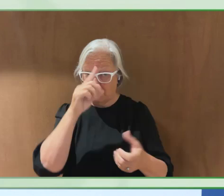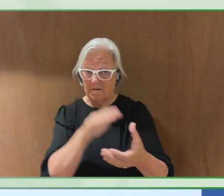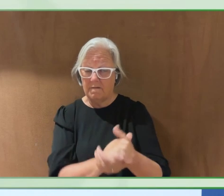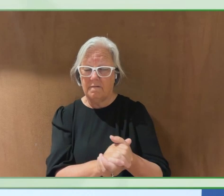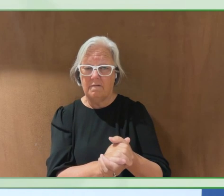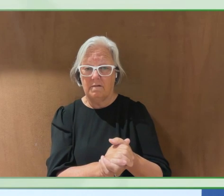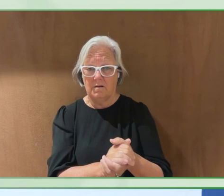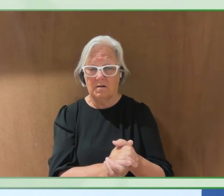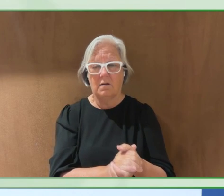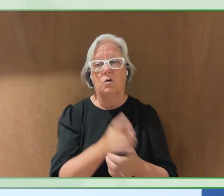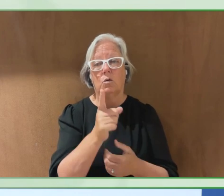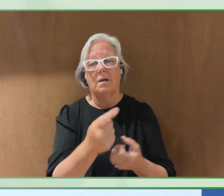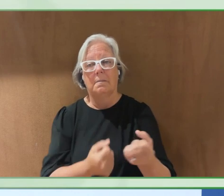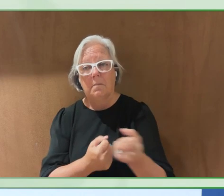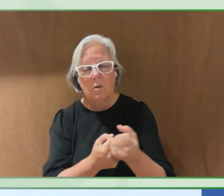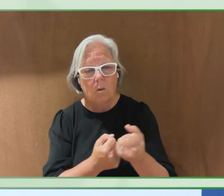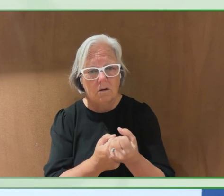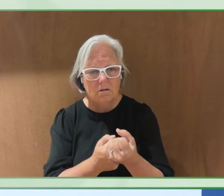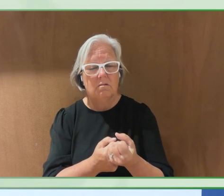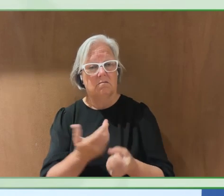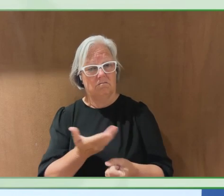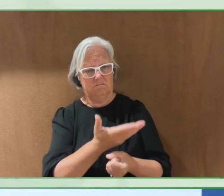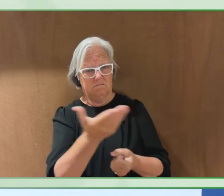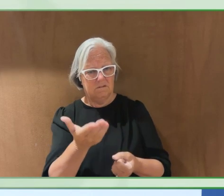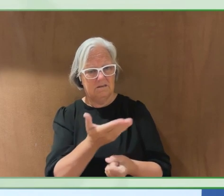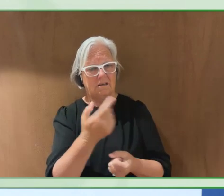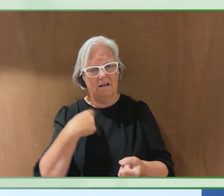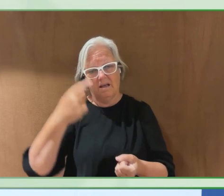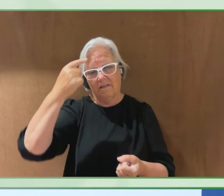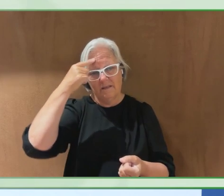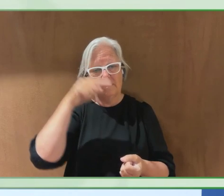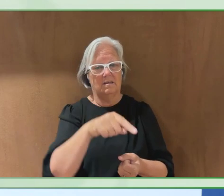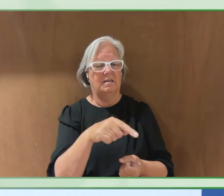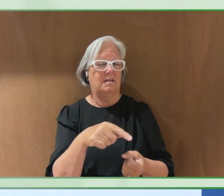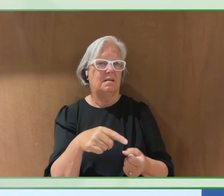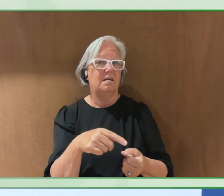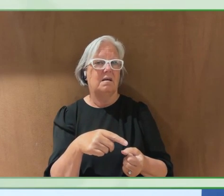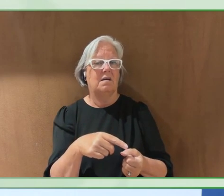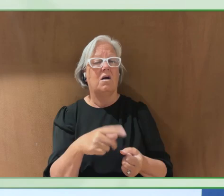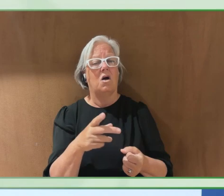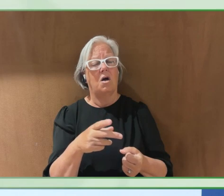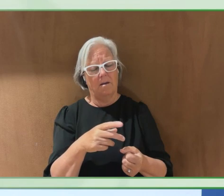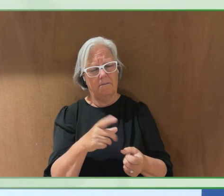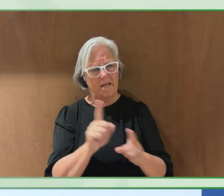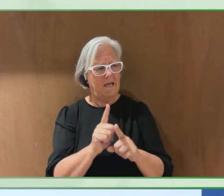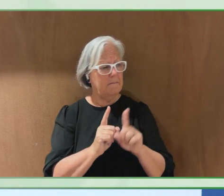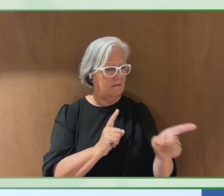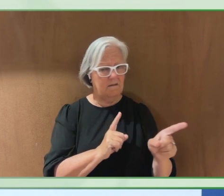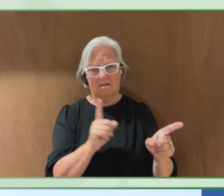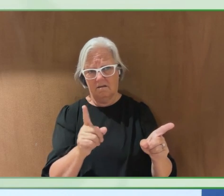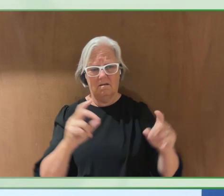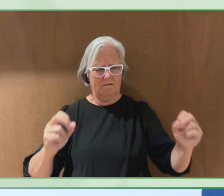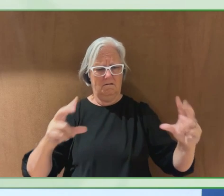supporting both actors in this process is very important to build the bridge between person with disability